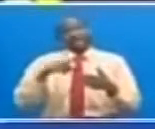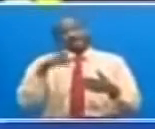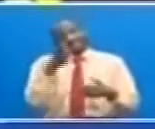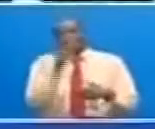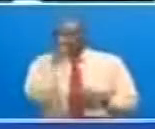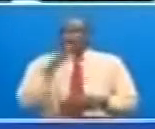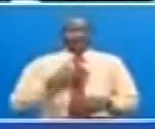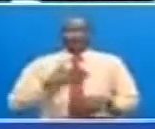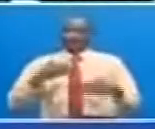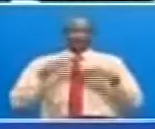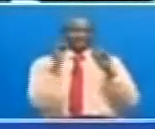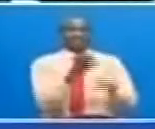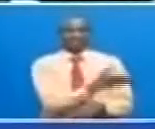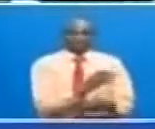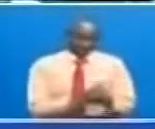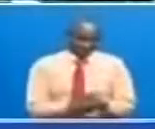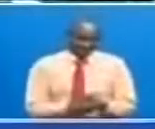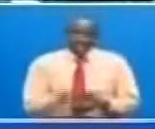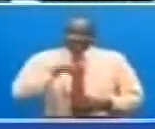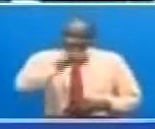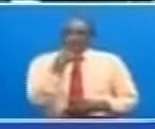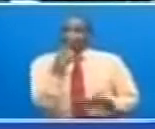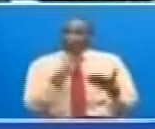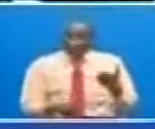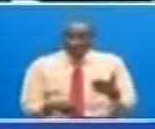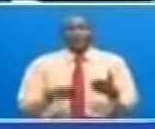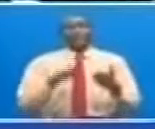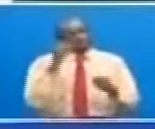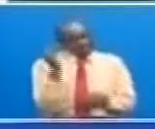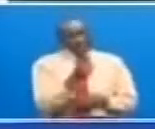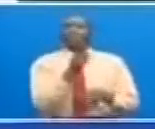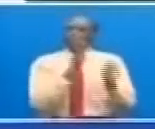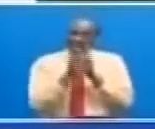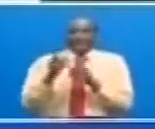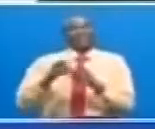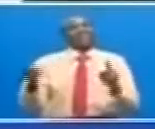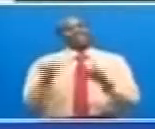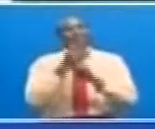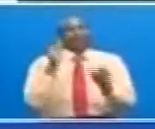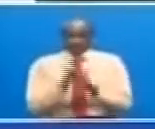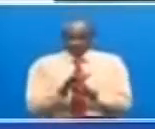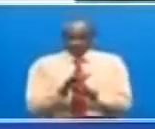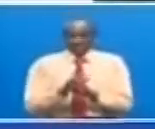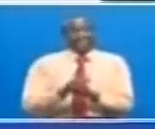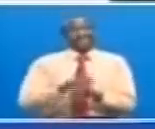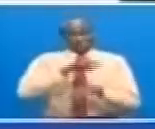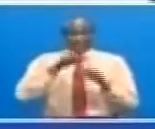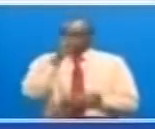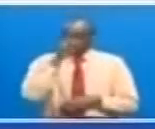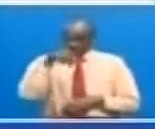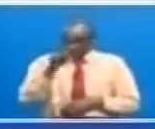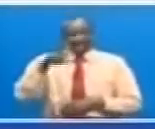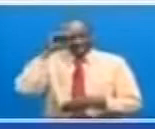lacking on our part. For the Inspector General of Police, the months of planning paid off, and the National Police Service has learned